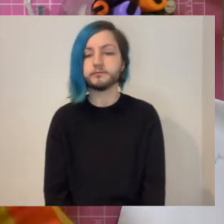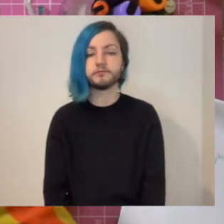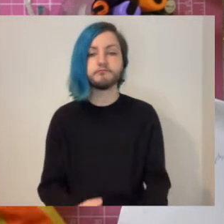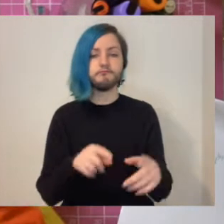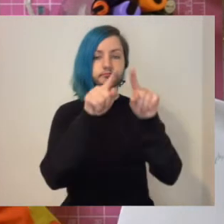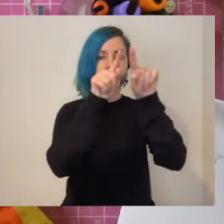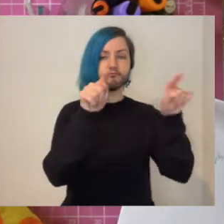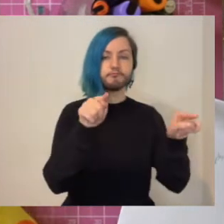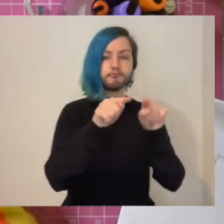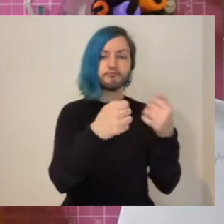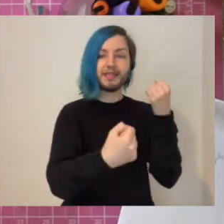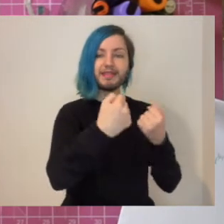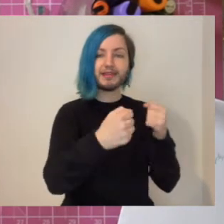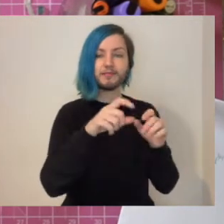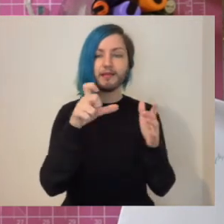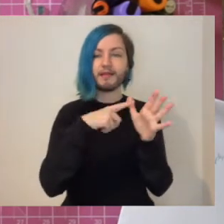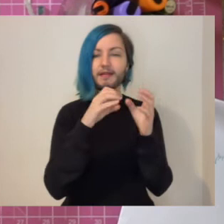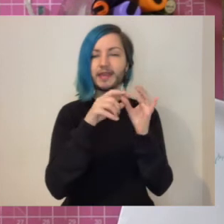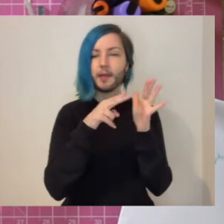So that's the cabin of the truck.